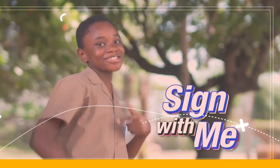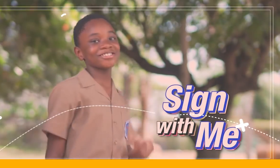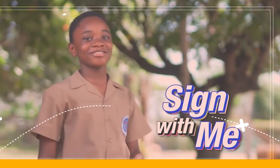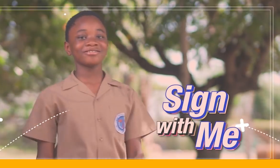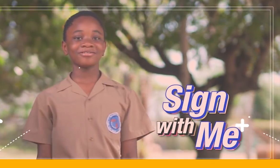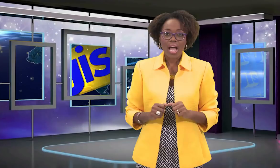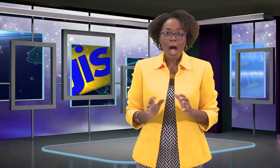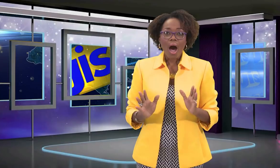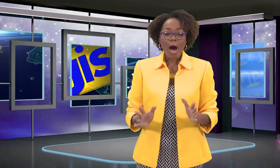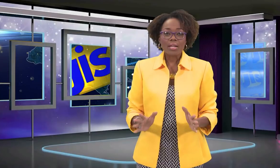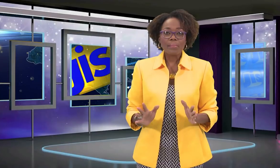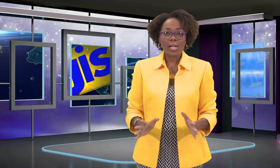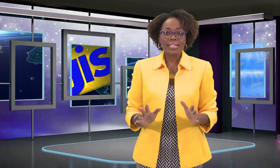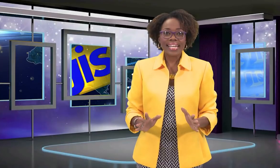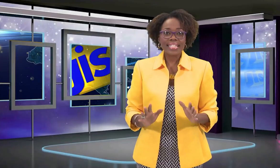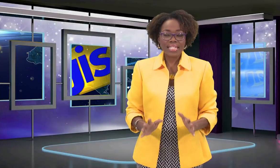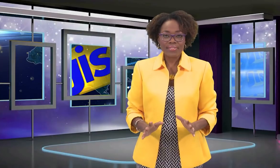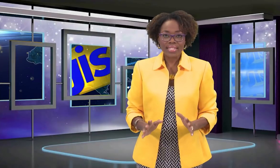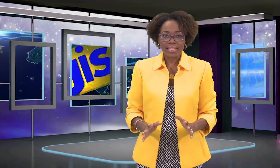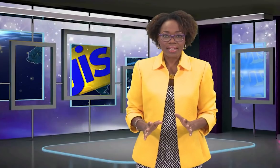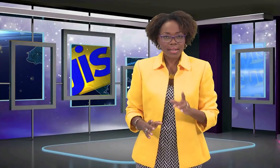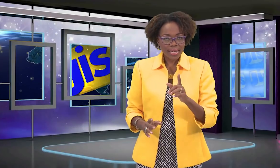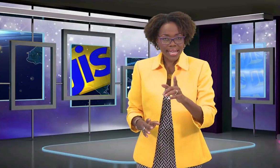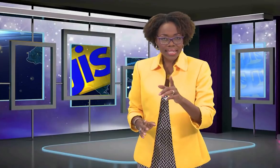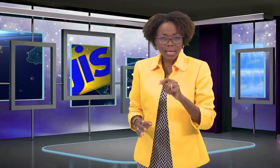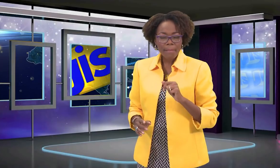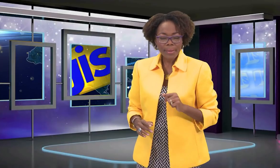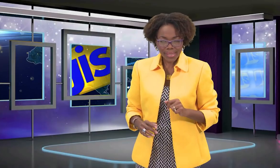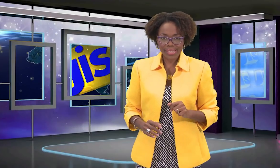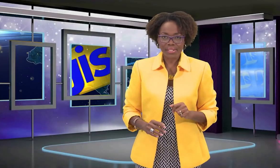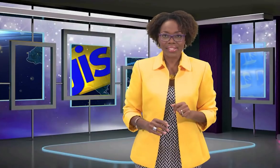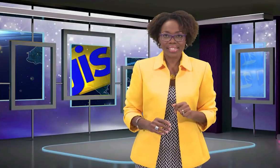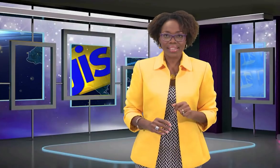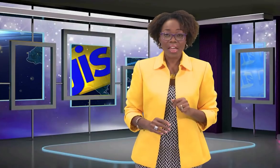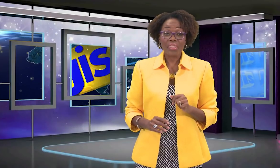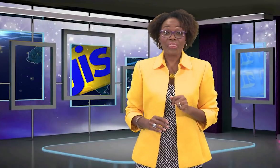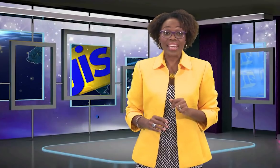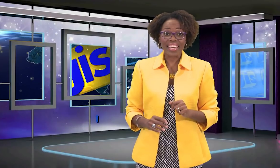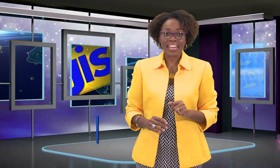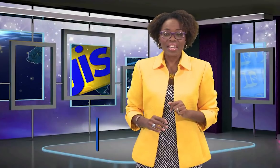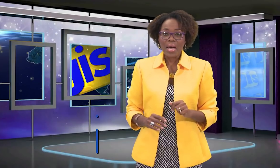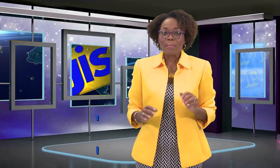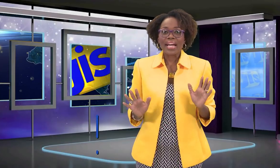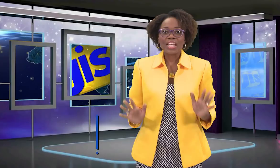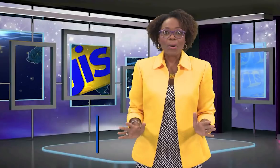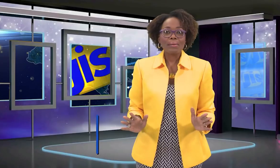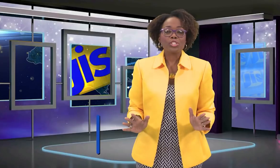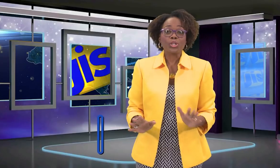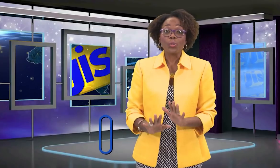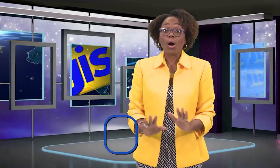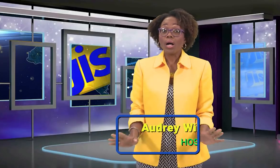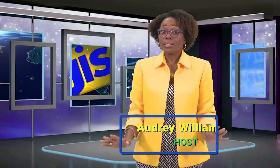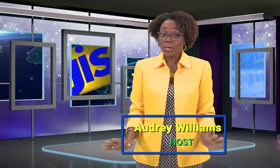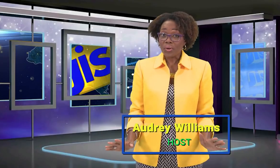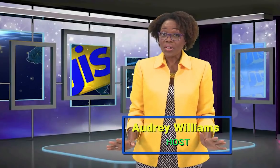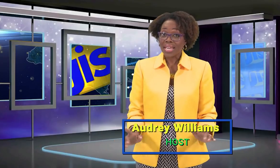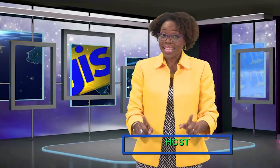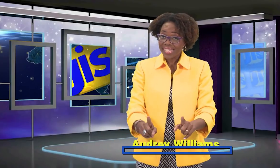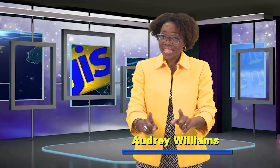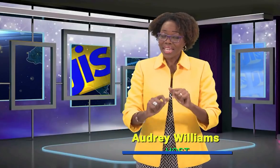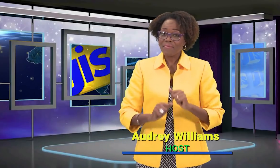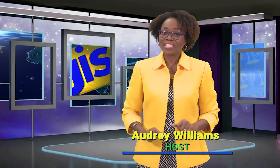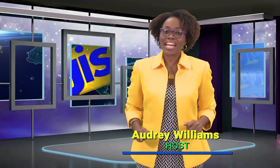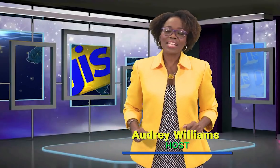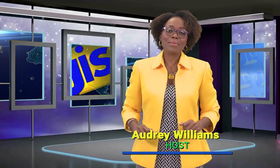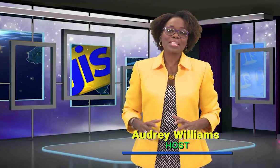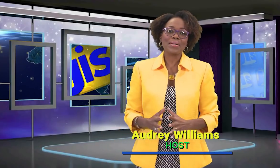me. Unplug negativity, connect positivity, think. By now, I'm sure you all know that that's